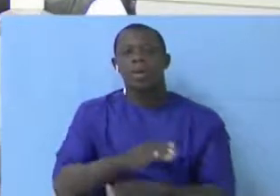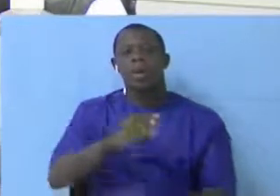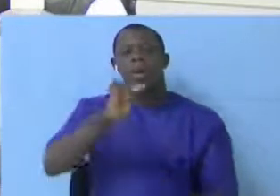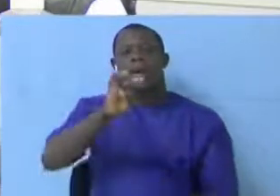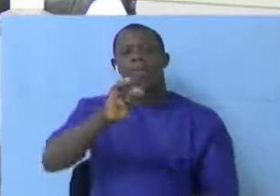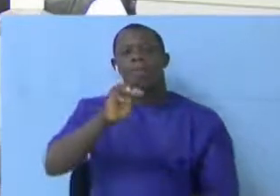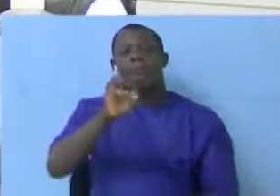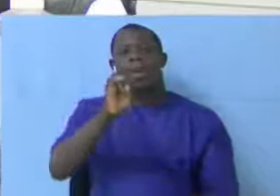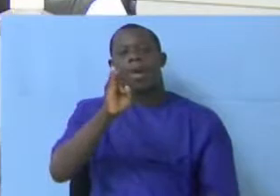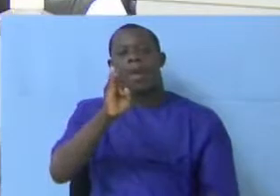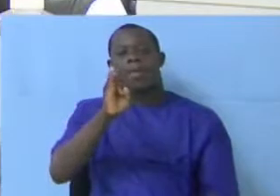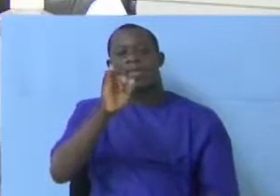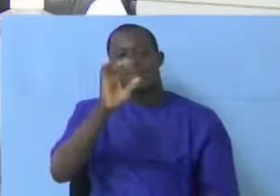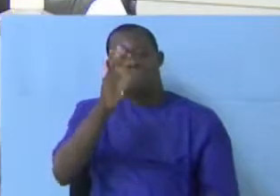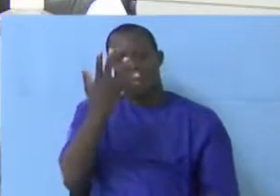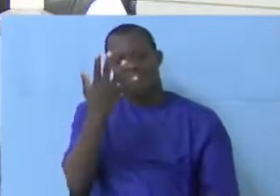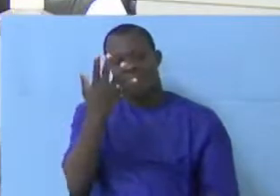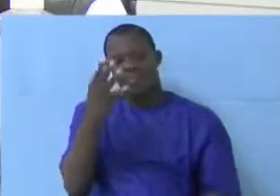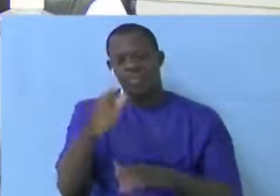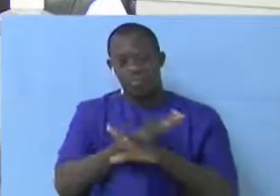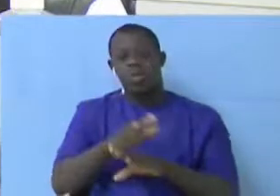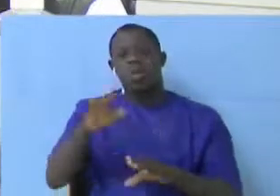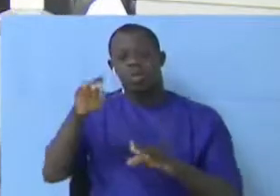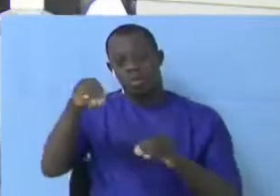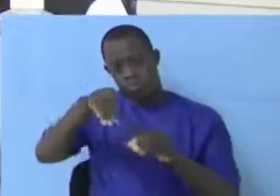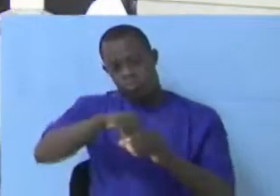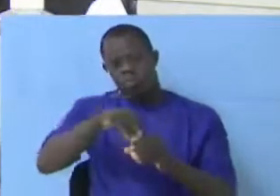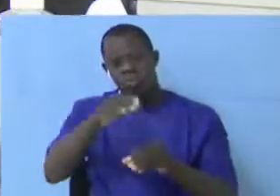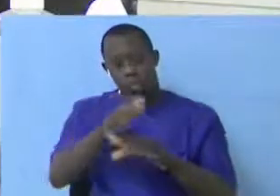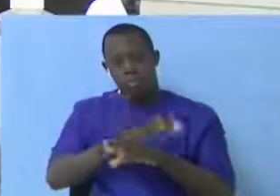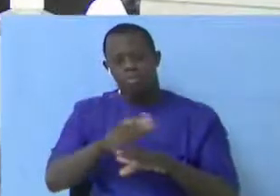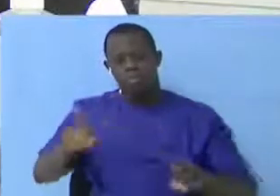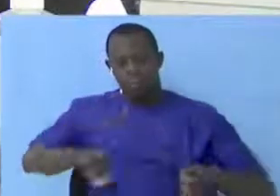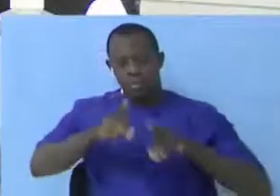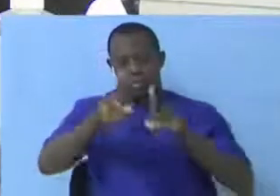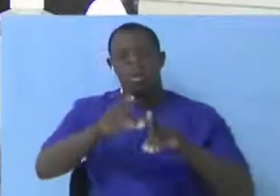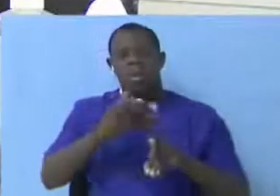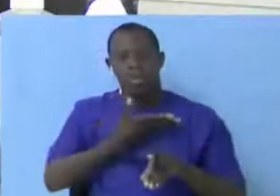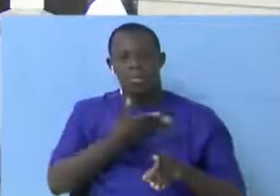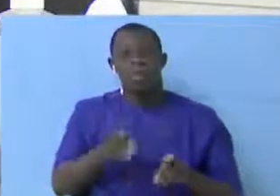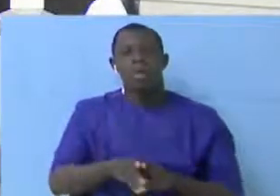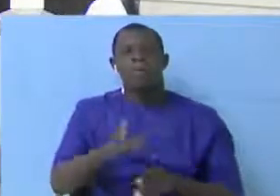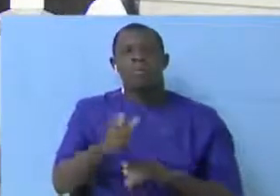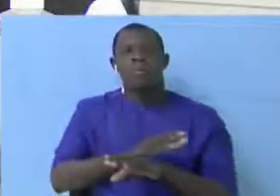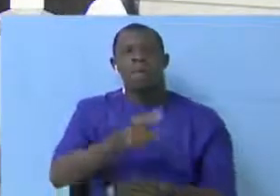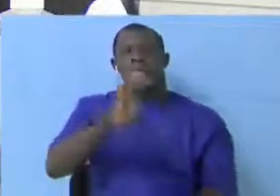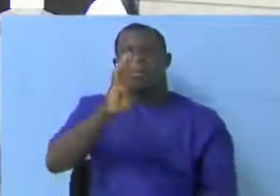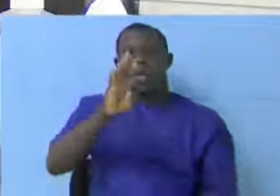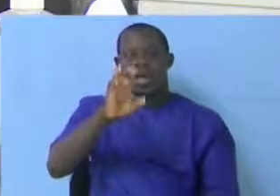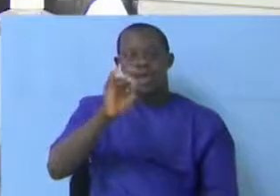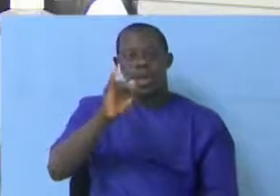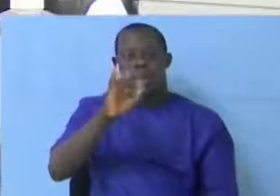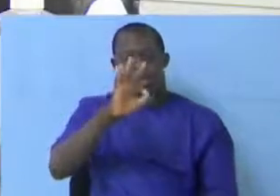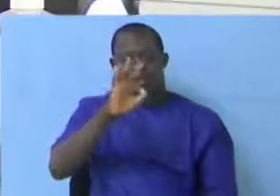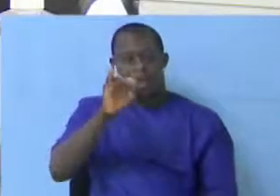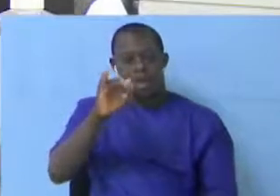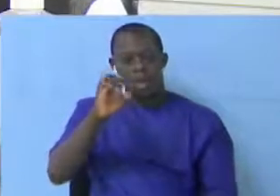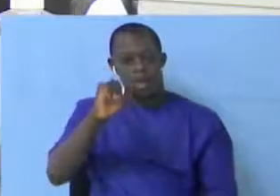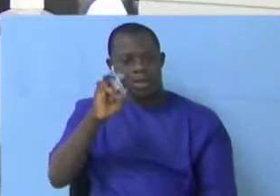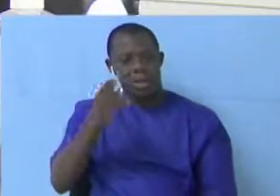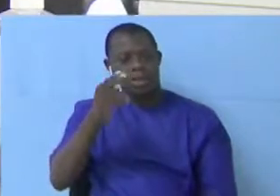were involved. But MI5 will for not dabbing. So the British police, MI5, came and with the Gambia police.